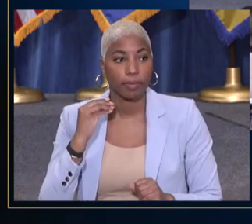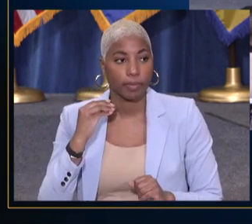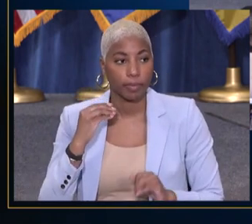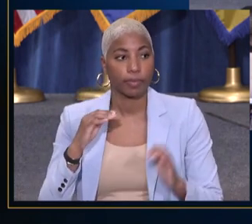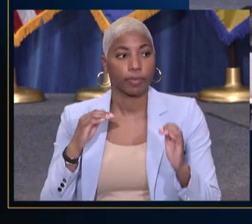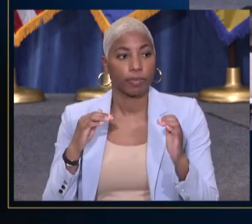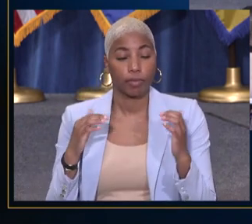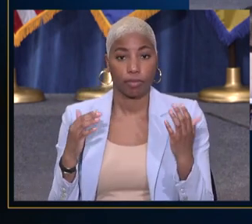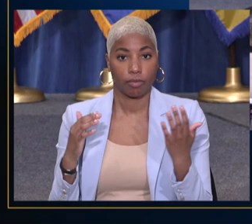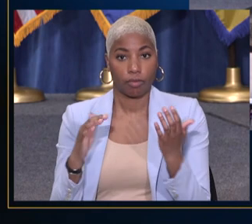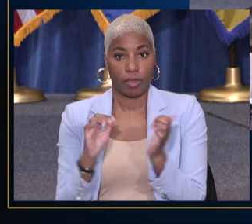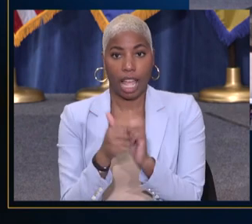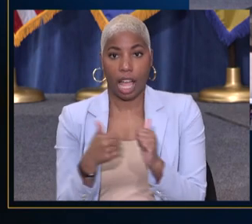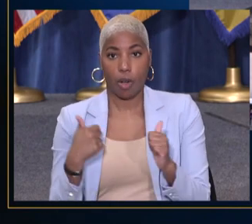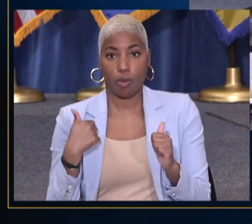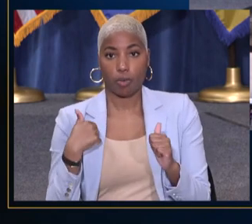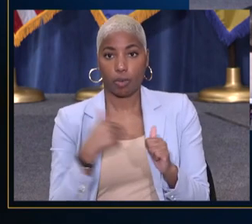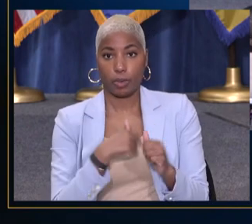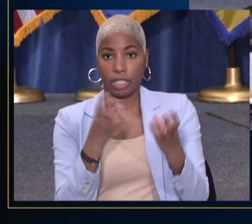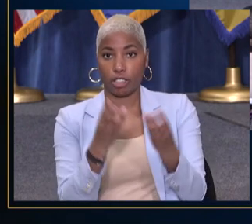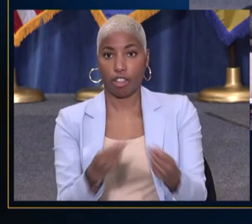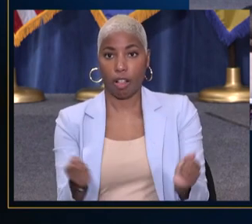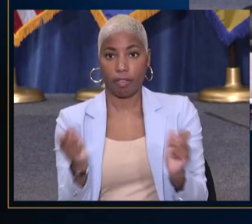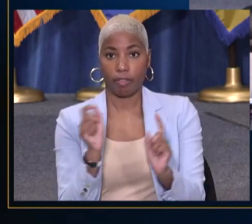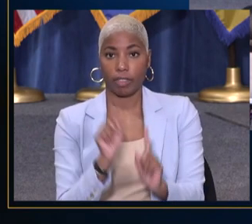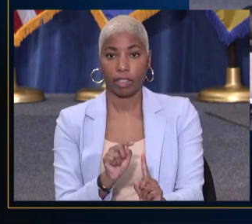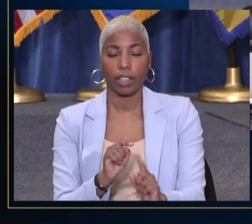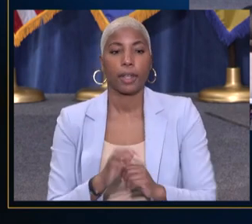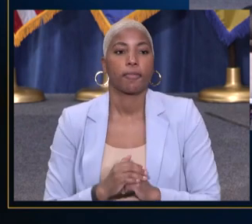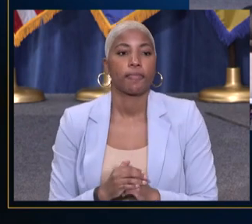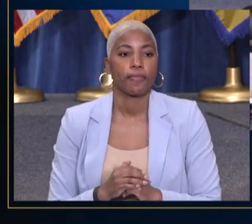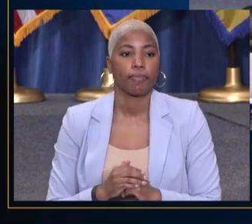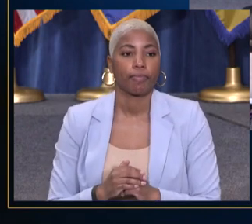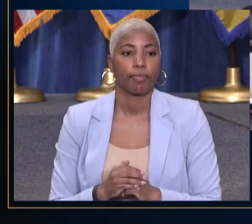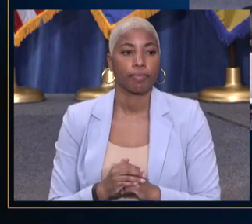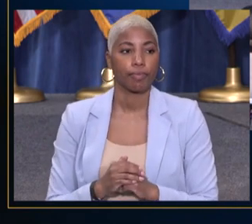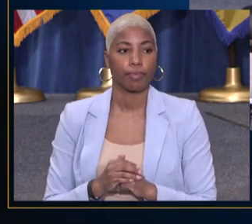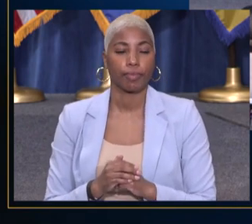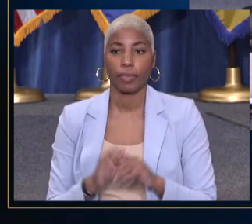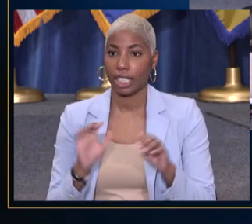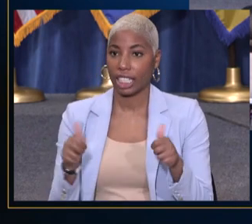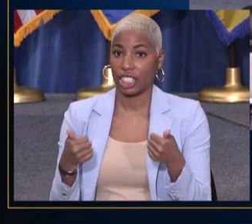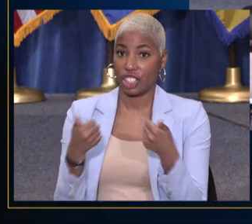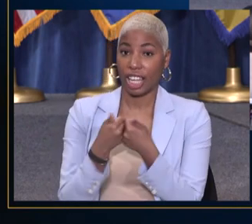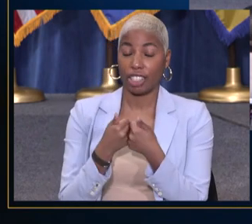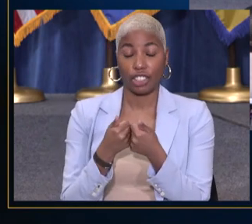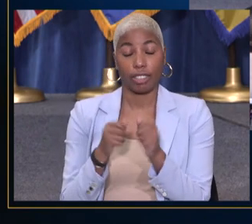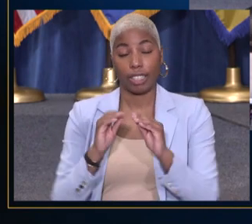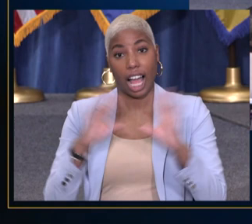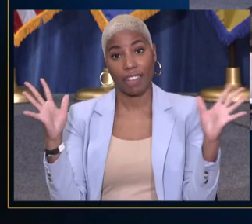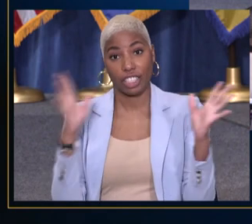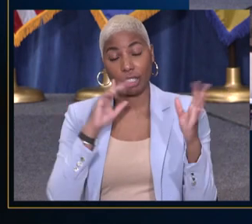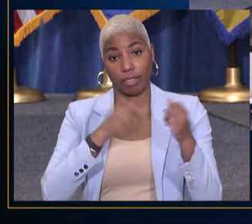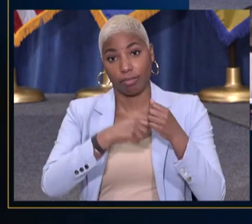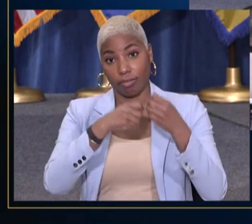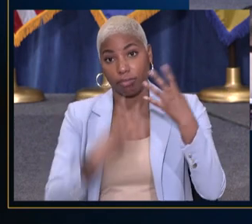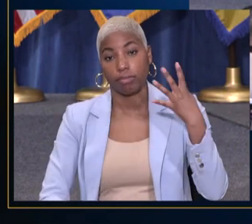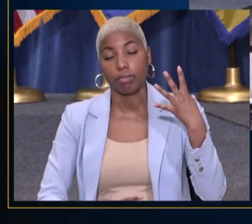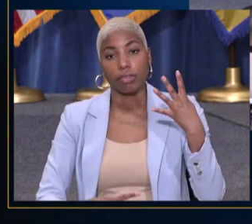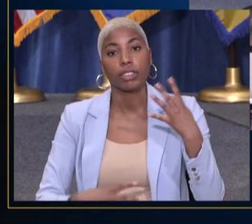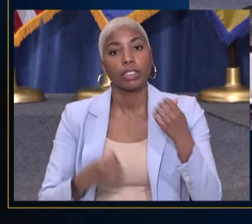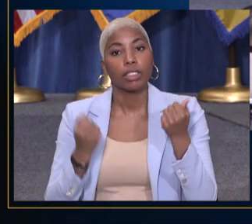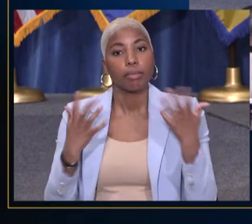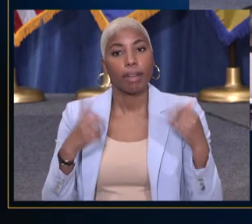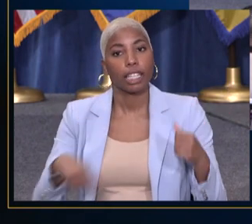we? What are we doing as an administration to solve them? Sure. Now, the challenges obviously are myriad, and I know many of you who've